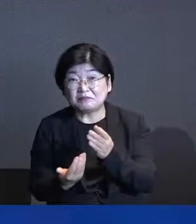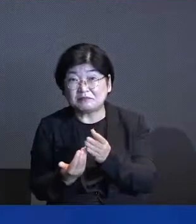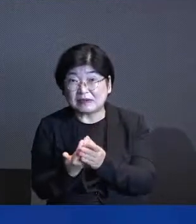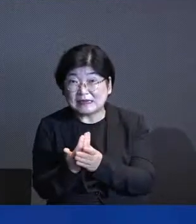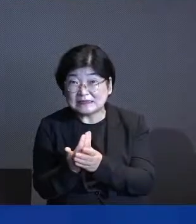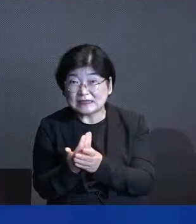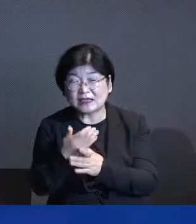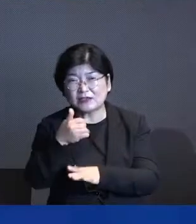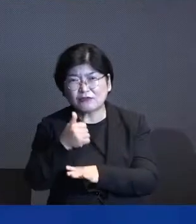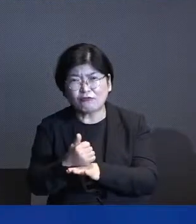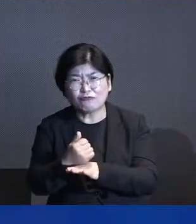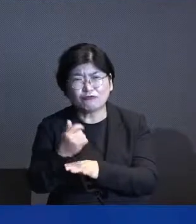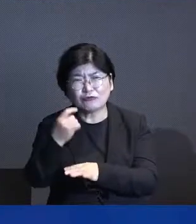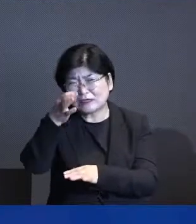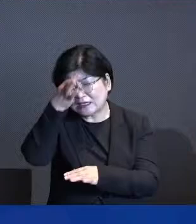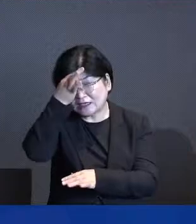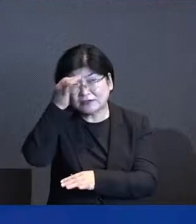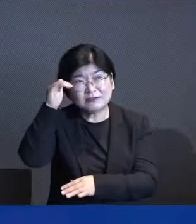occur.